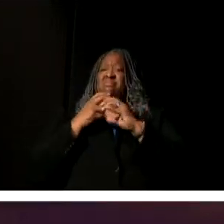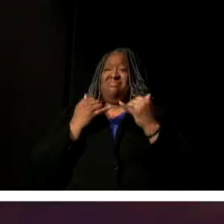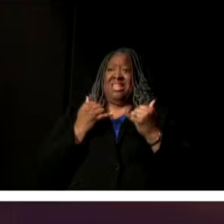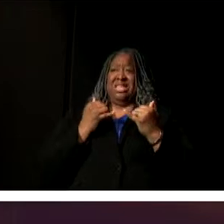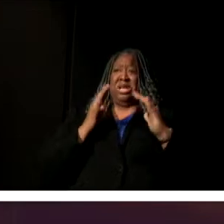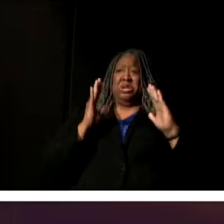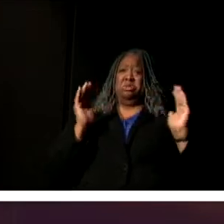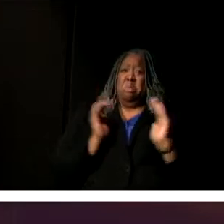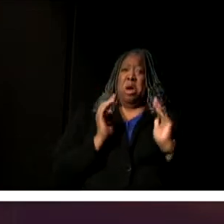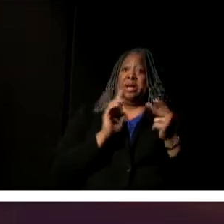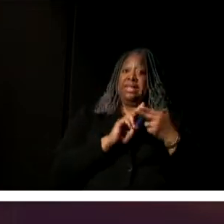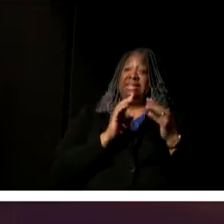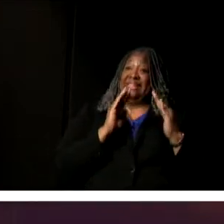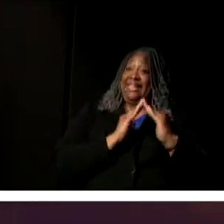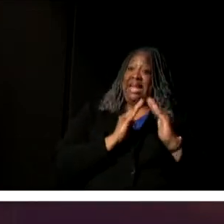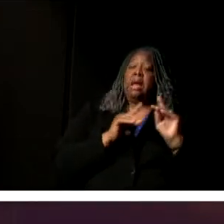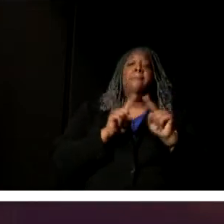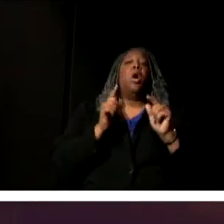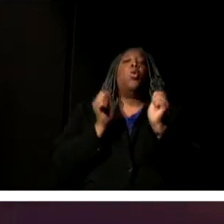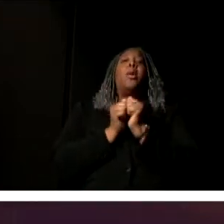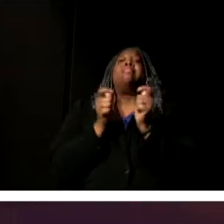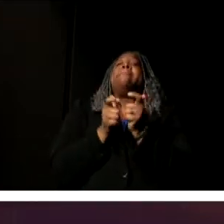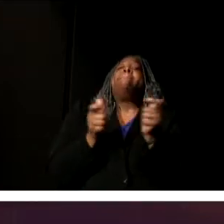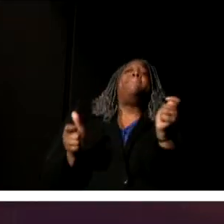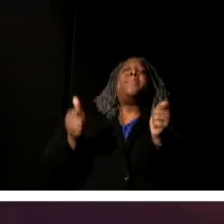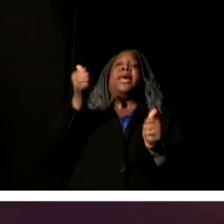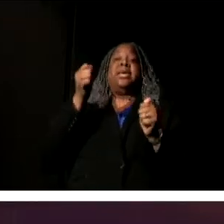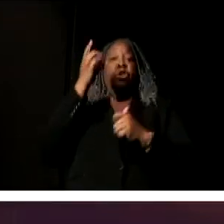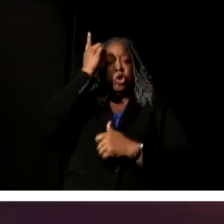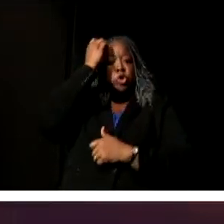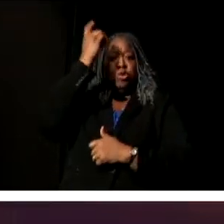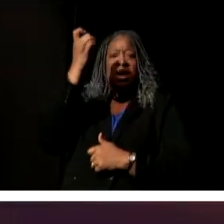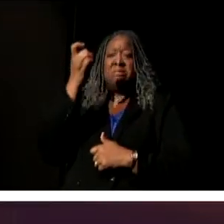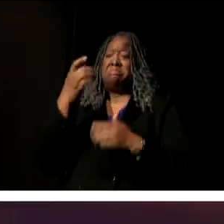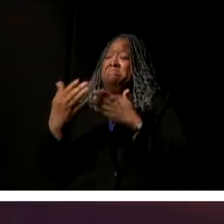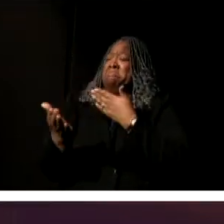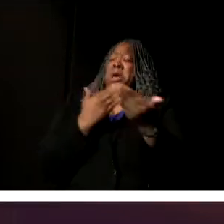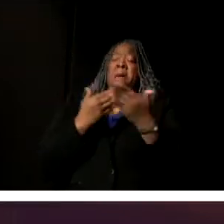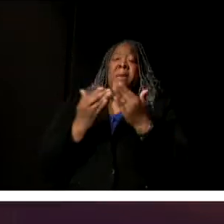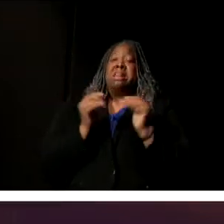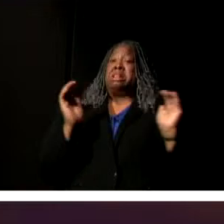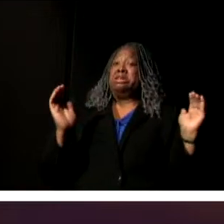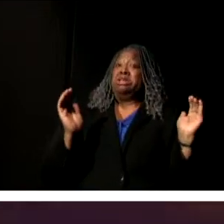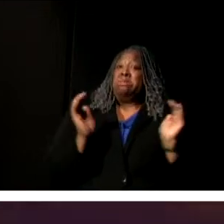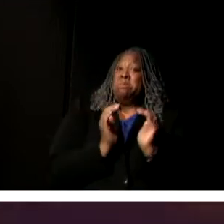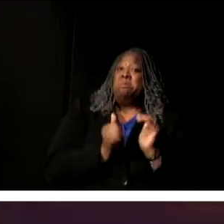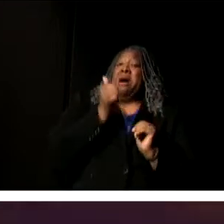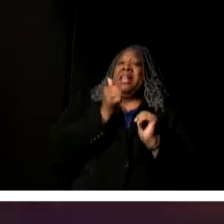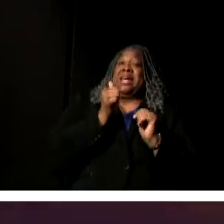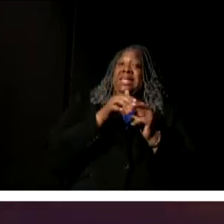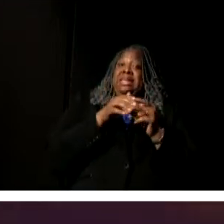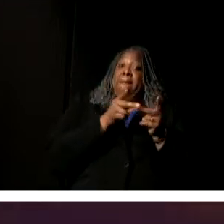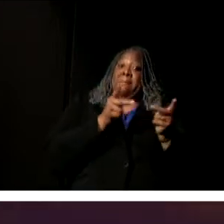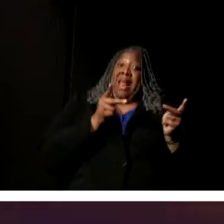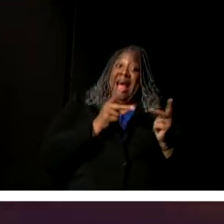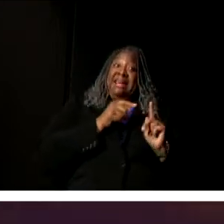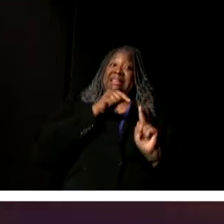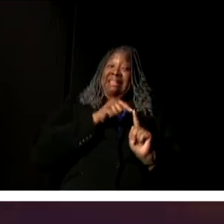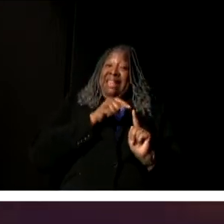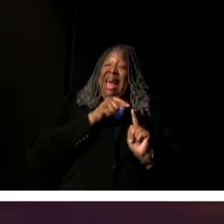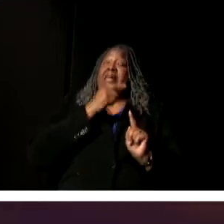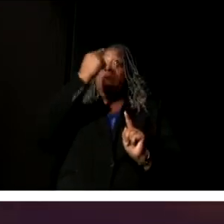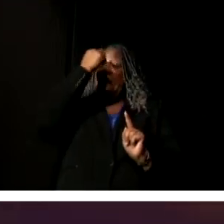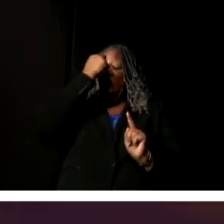city, but with the biggest dreams. Despite being the smallest site, they considered Little